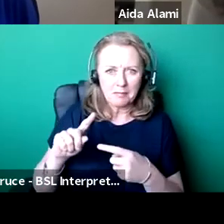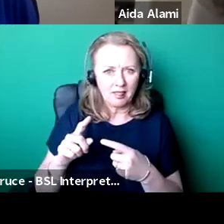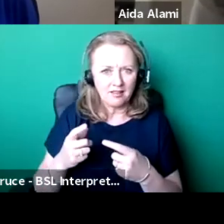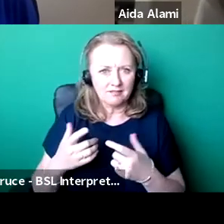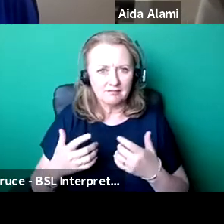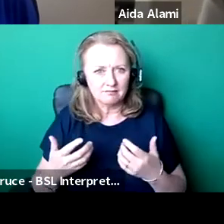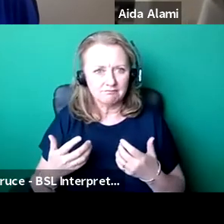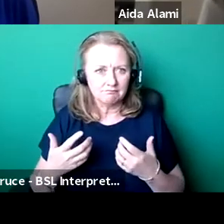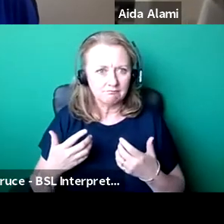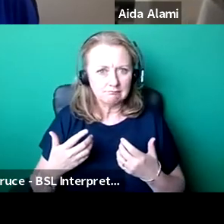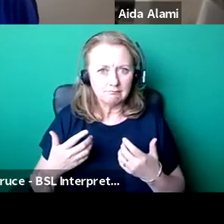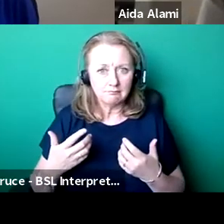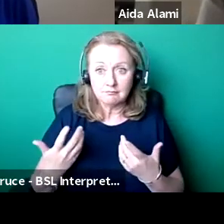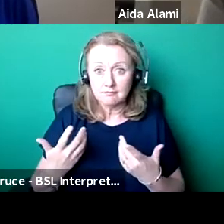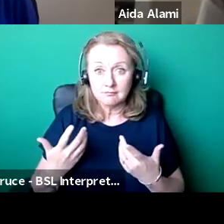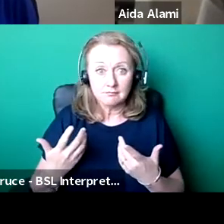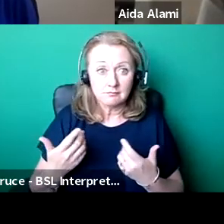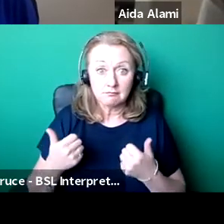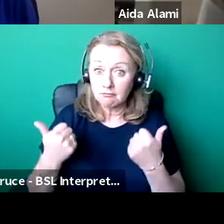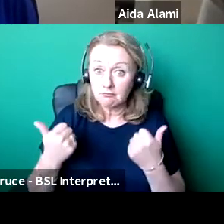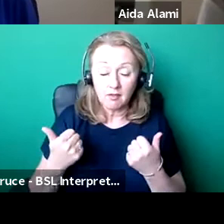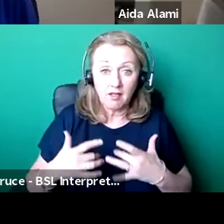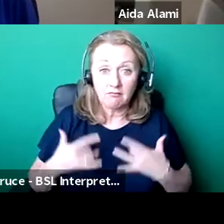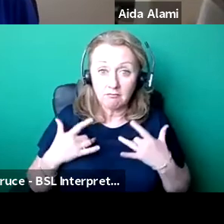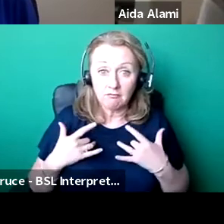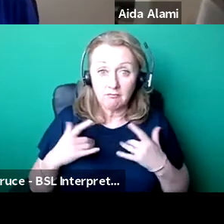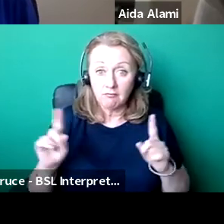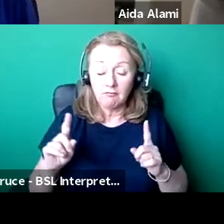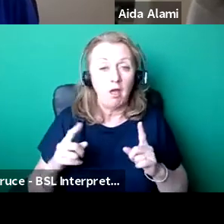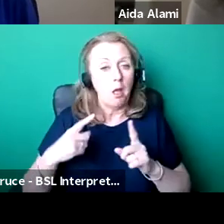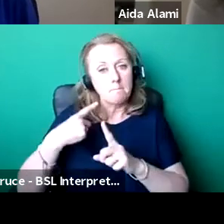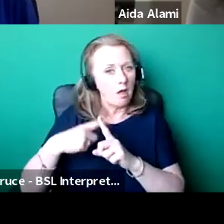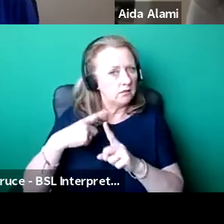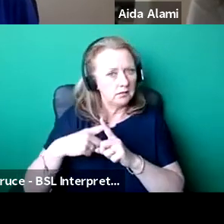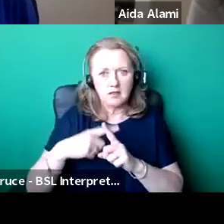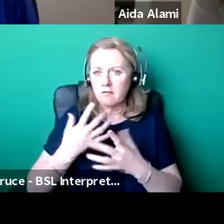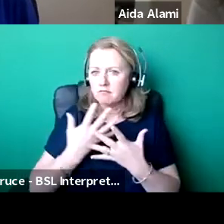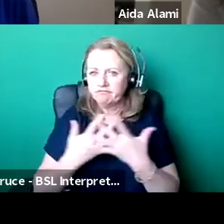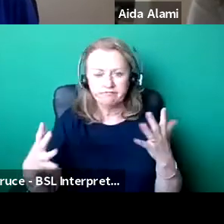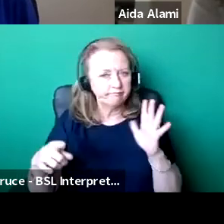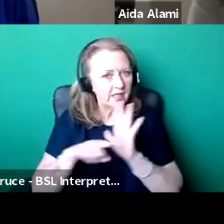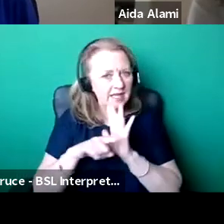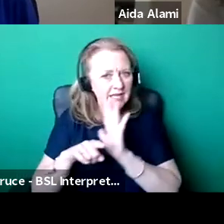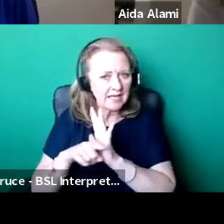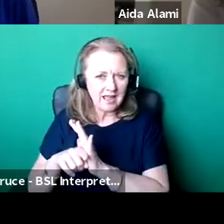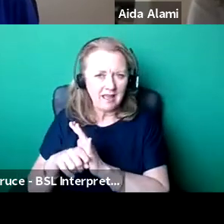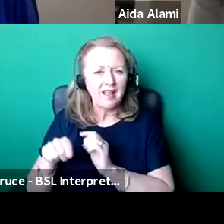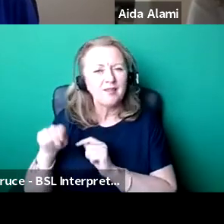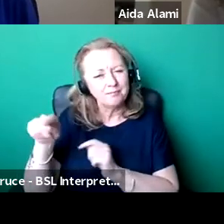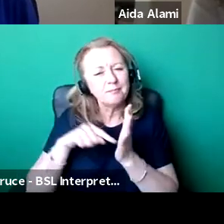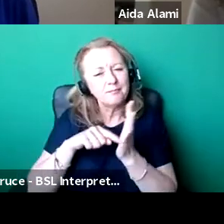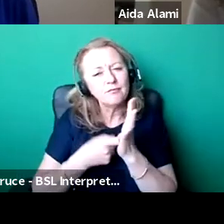but it has been overwhelmingly positive. I have had no negative reaction. I think there has been a lot of trolling for people who